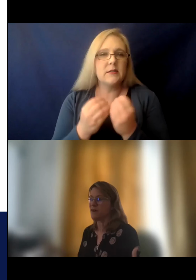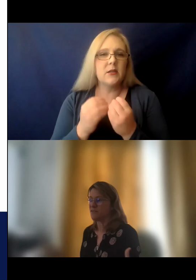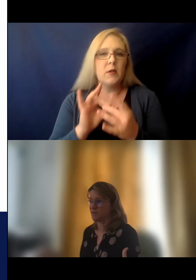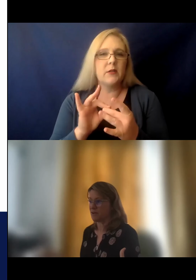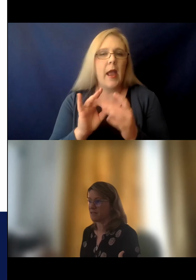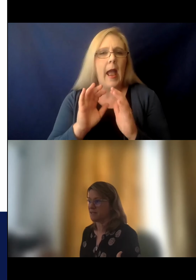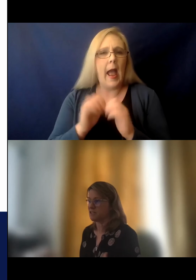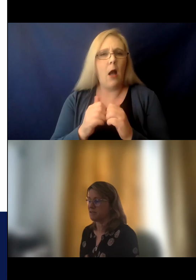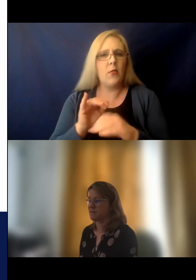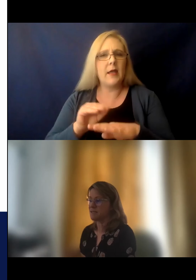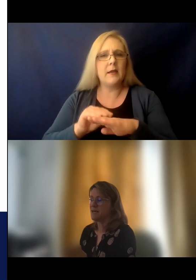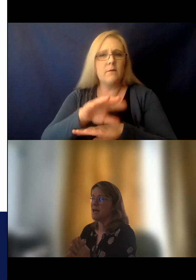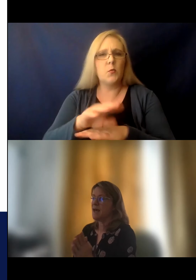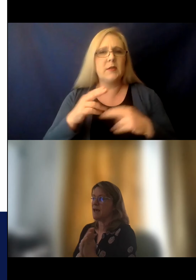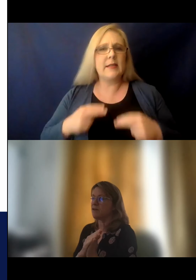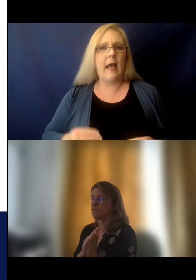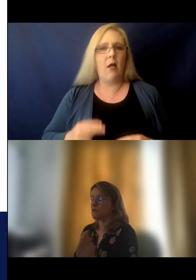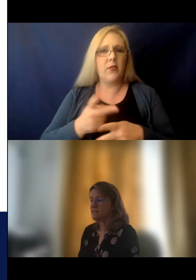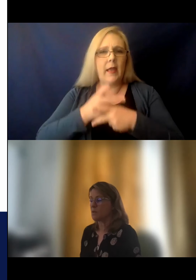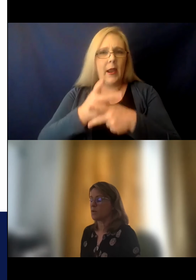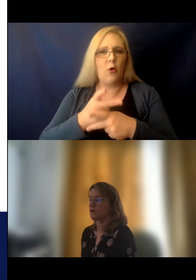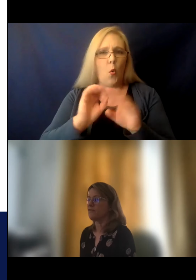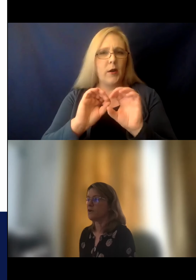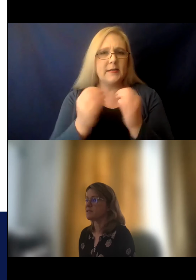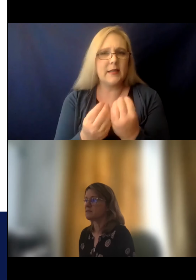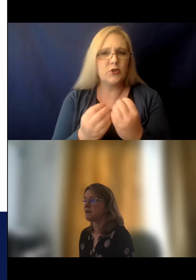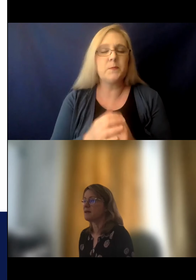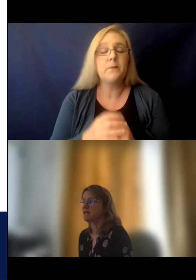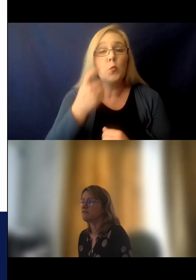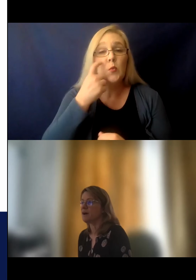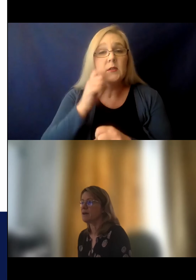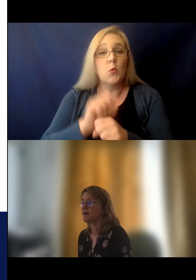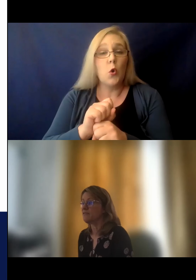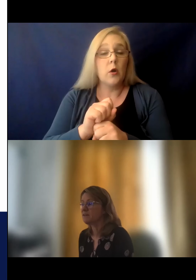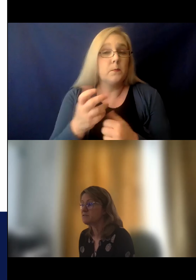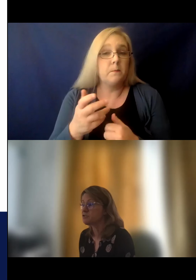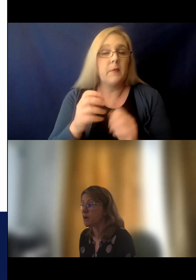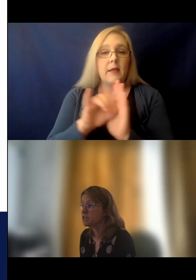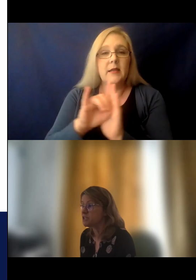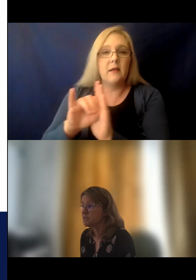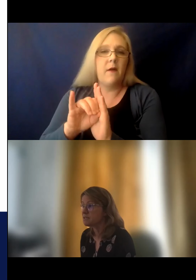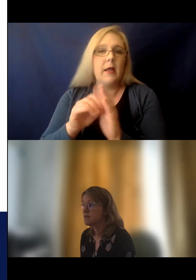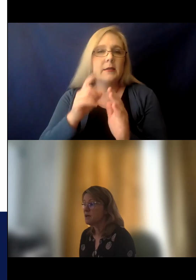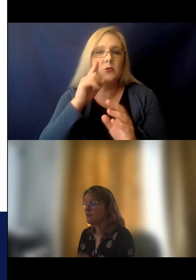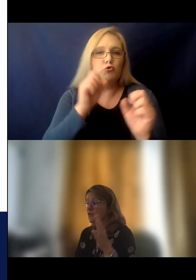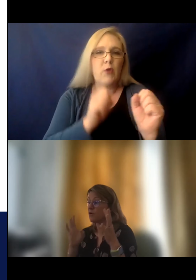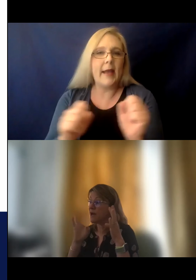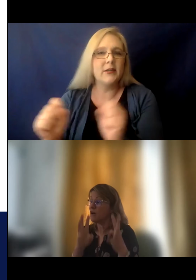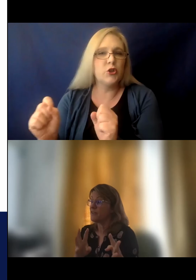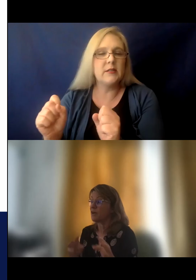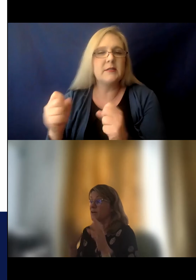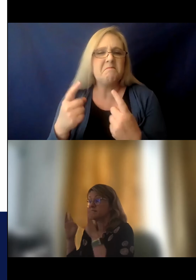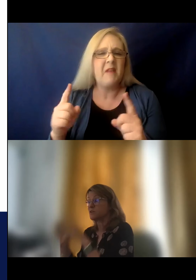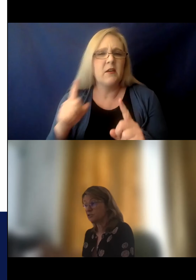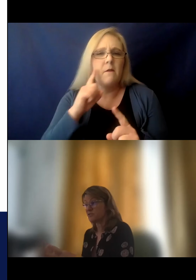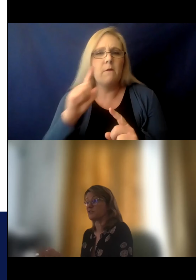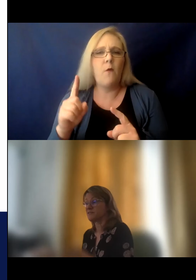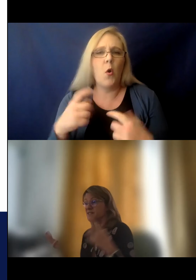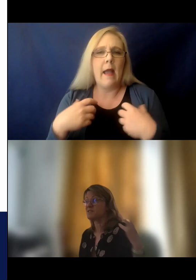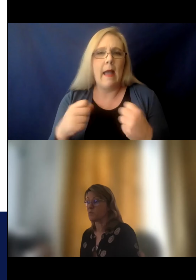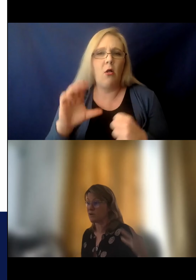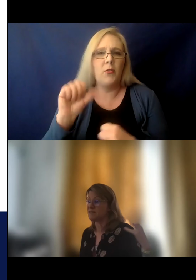performance of healthcare organizations. And her recent work focuses on identifying effective strategies for healthcare and